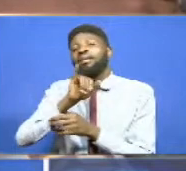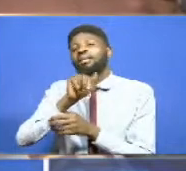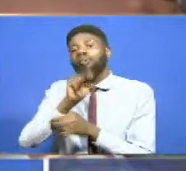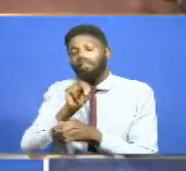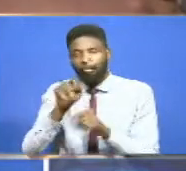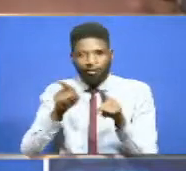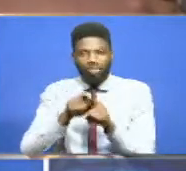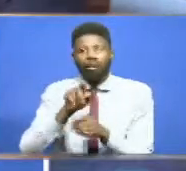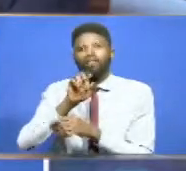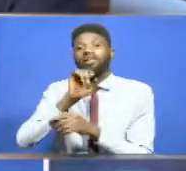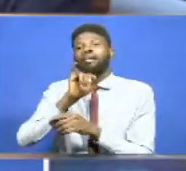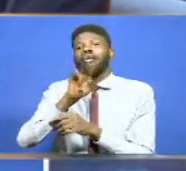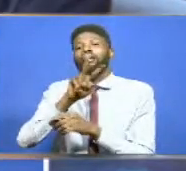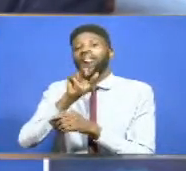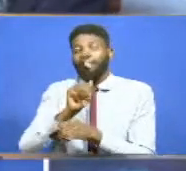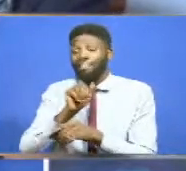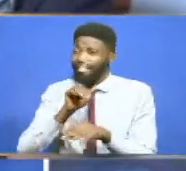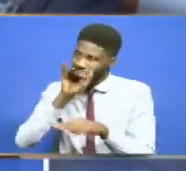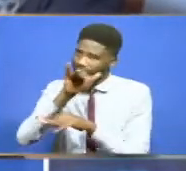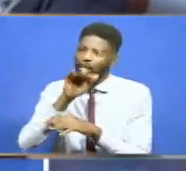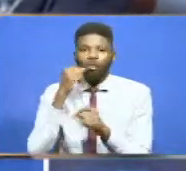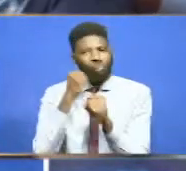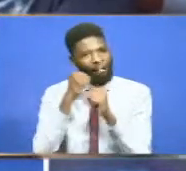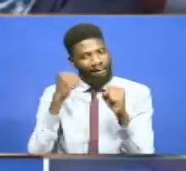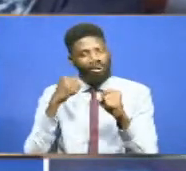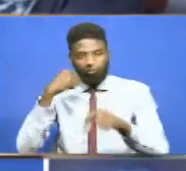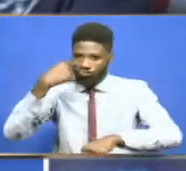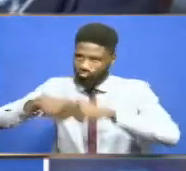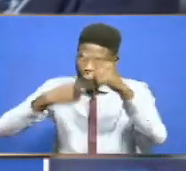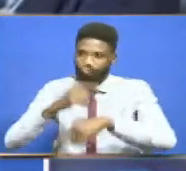bidii hiyo. Ukienda high school,